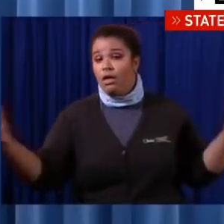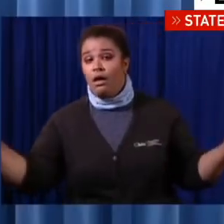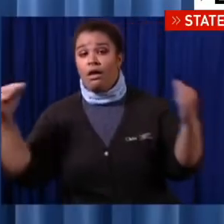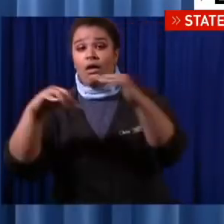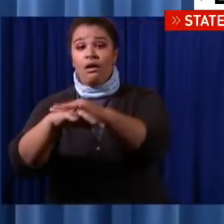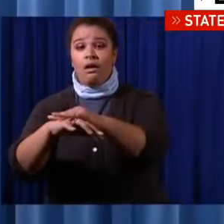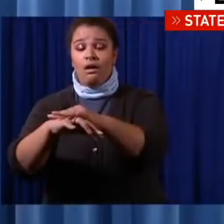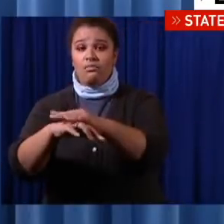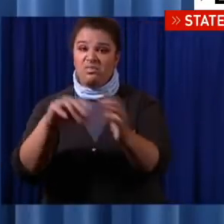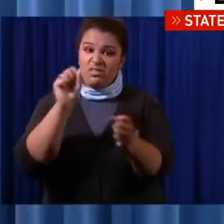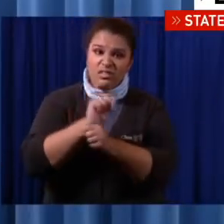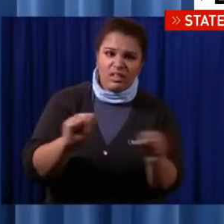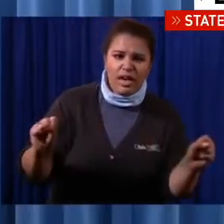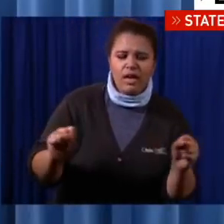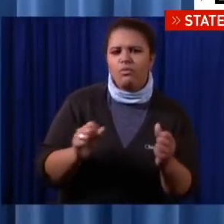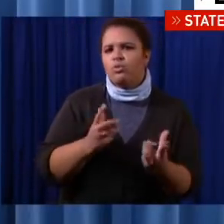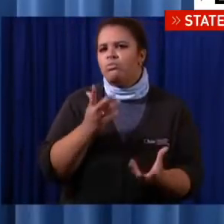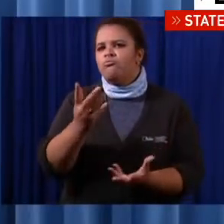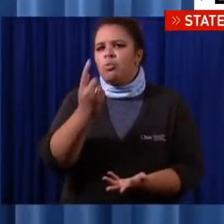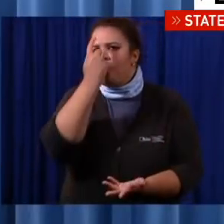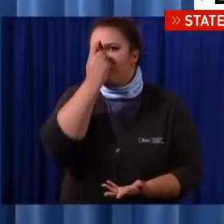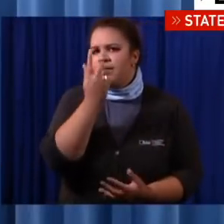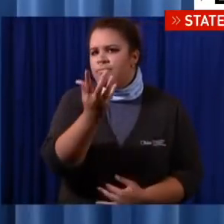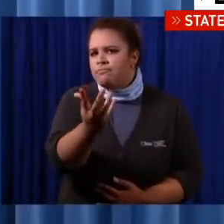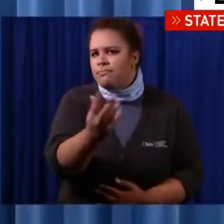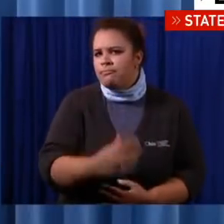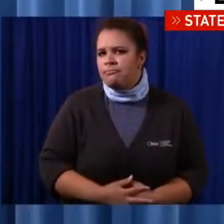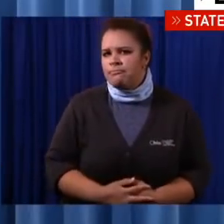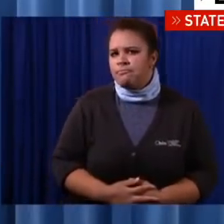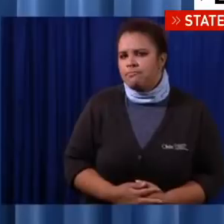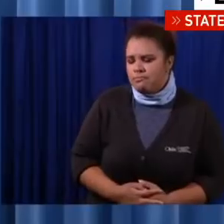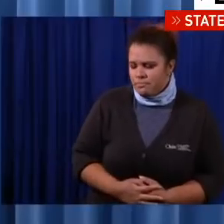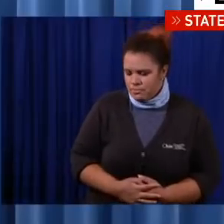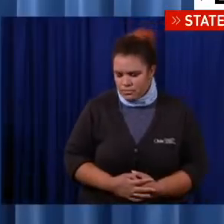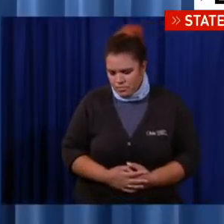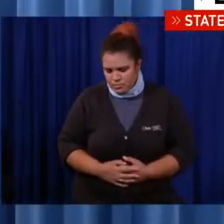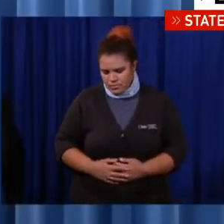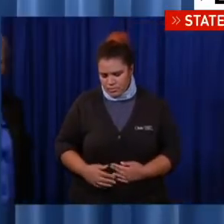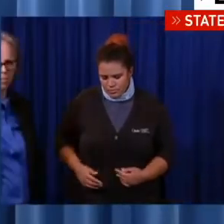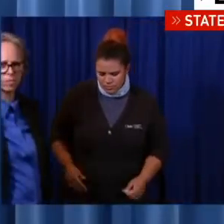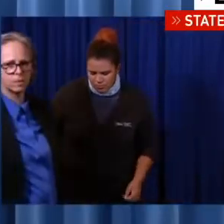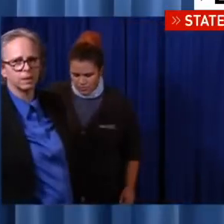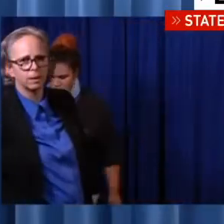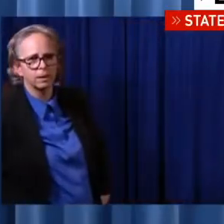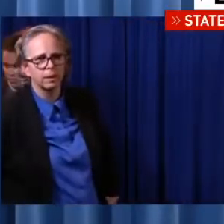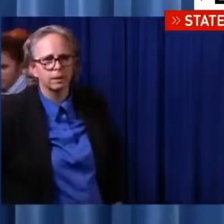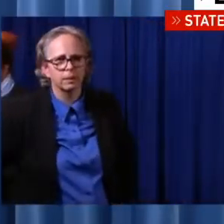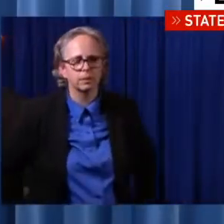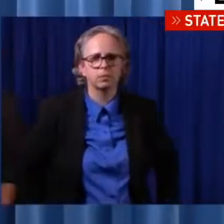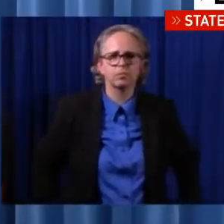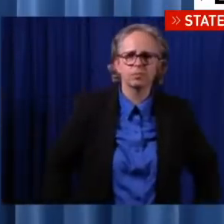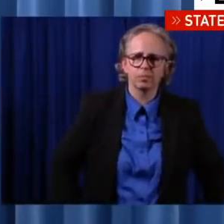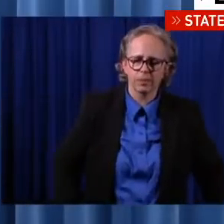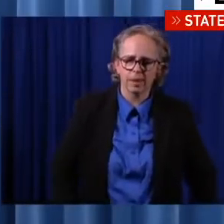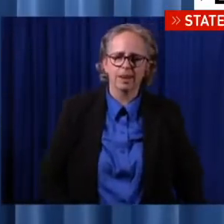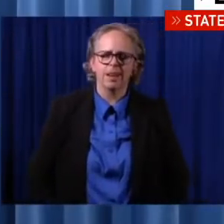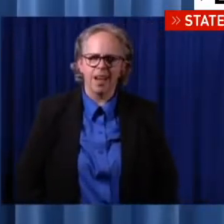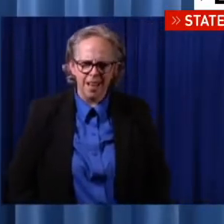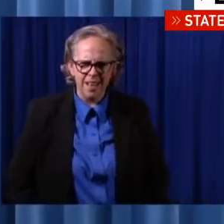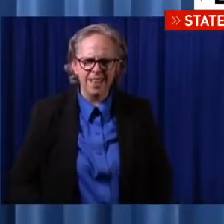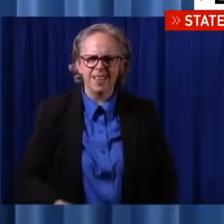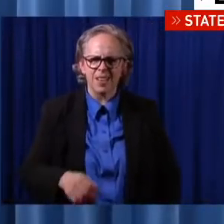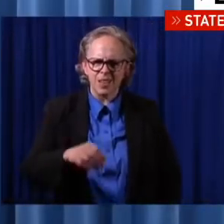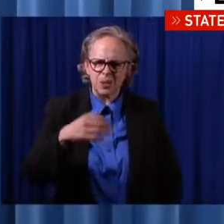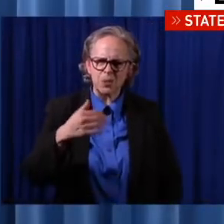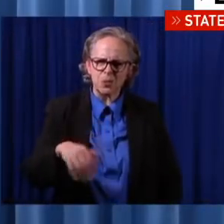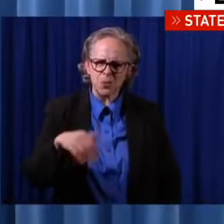to gather? Well, as much as I hate to say this, because we've all